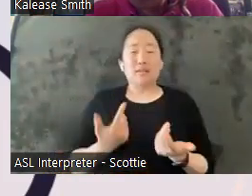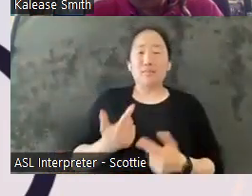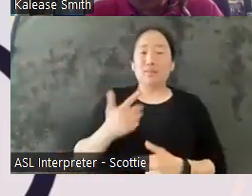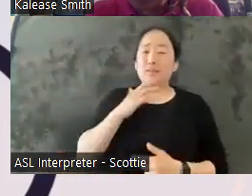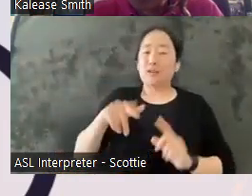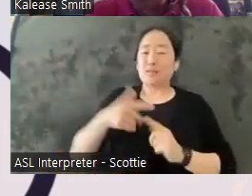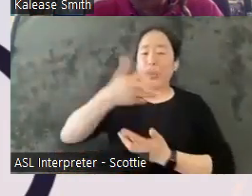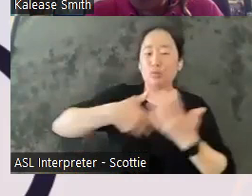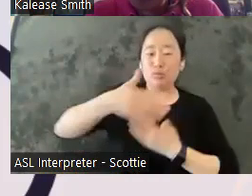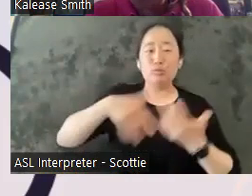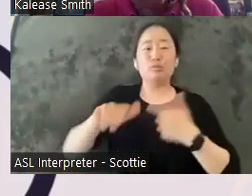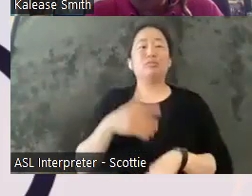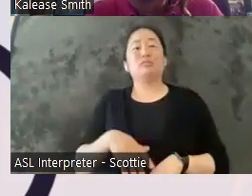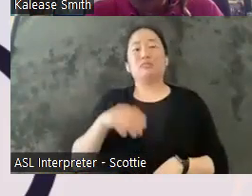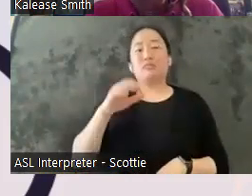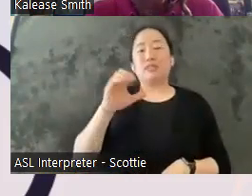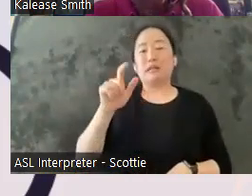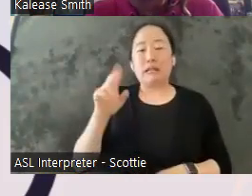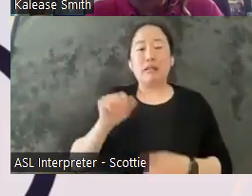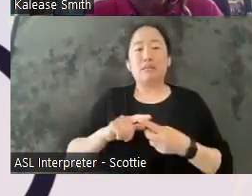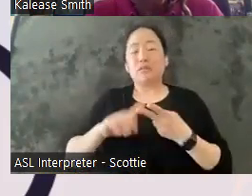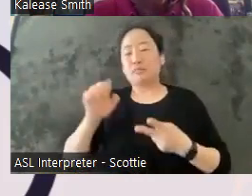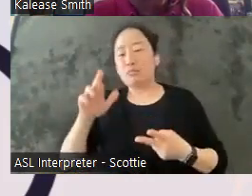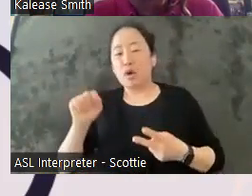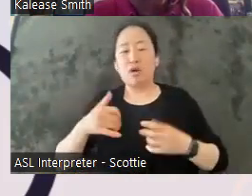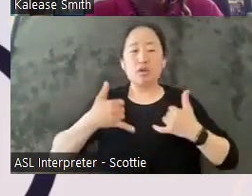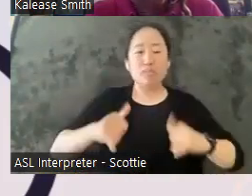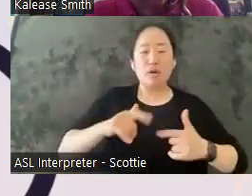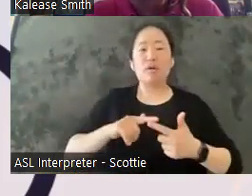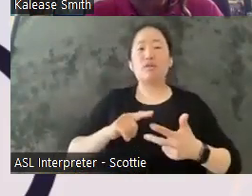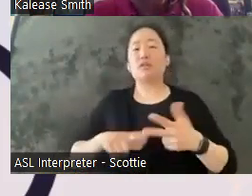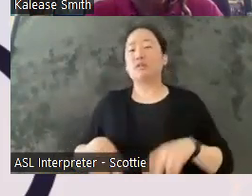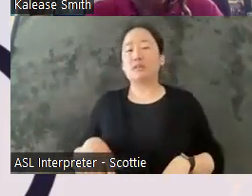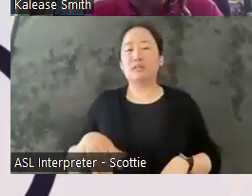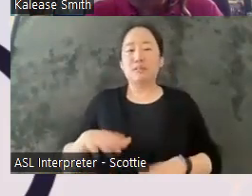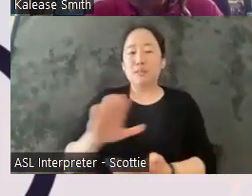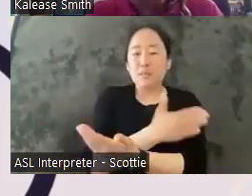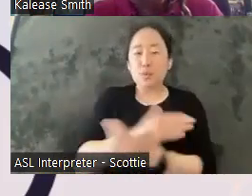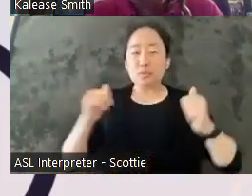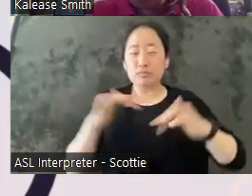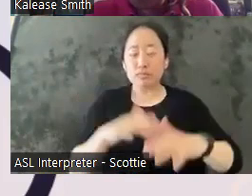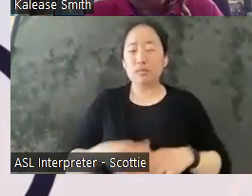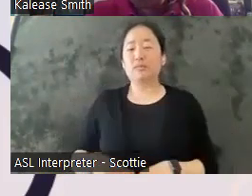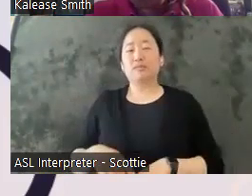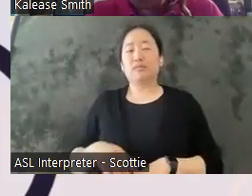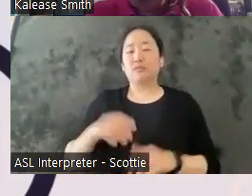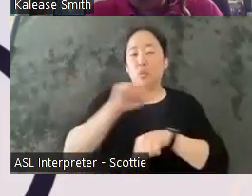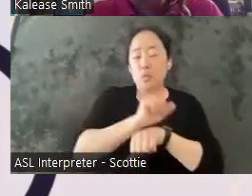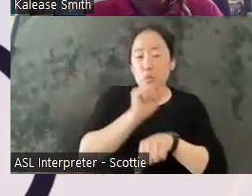club, bars, parties, music festivals, even at